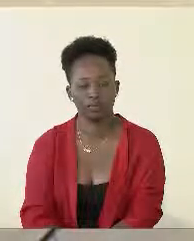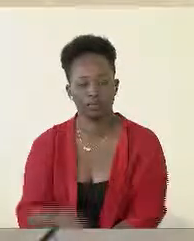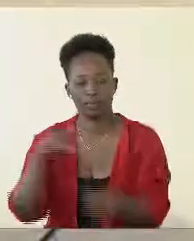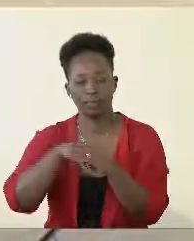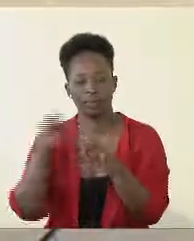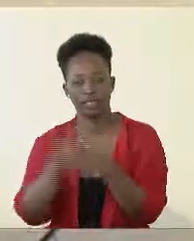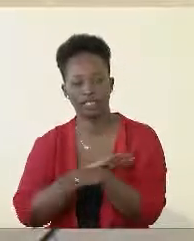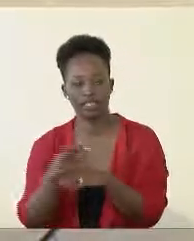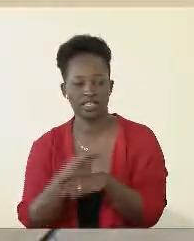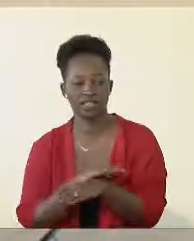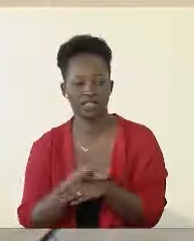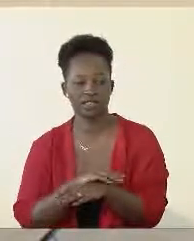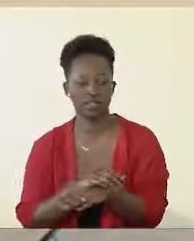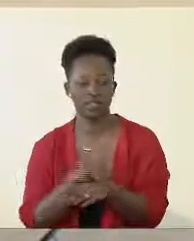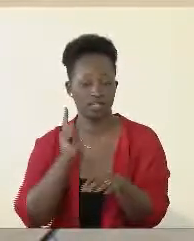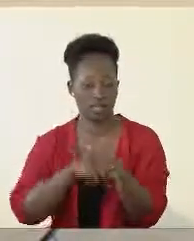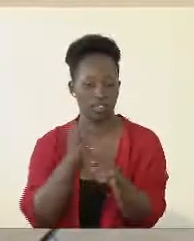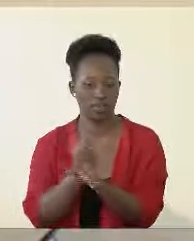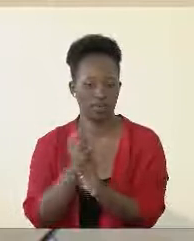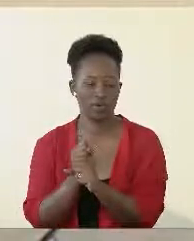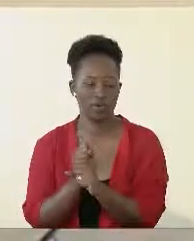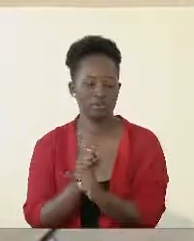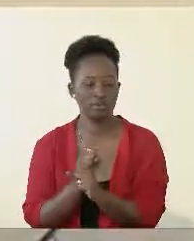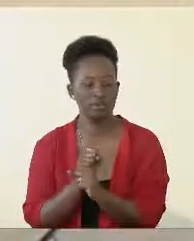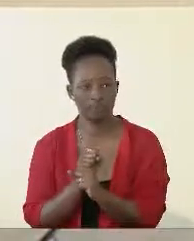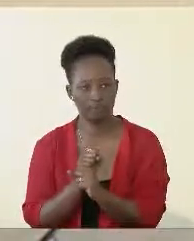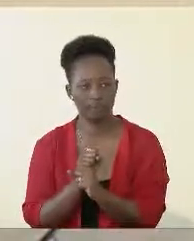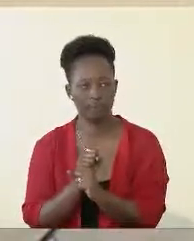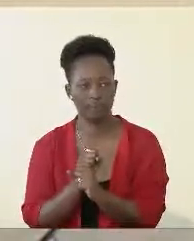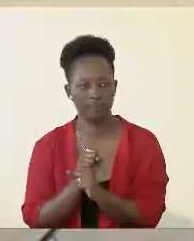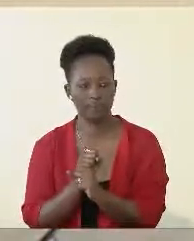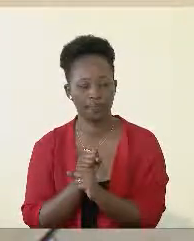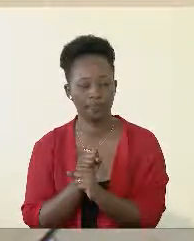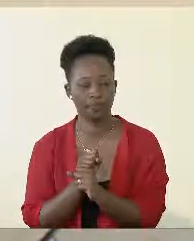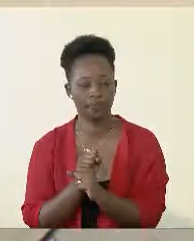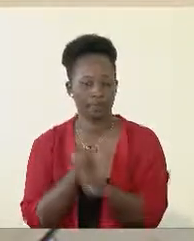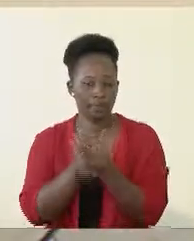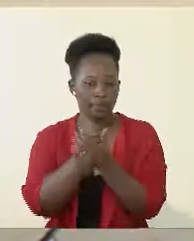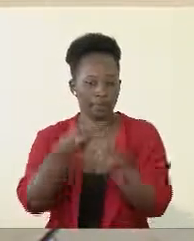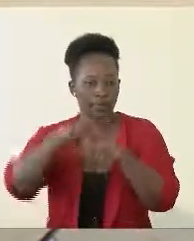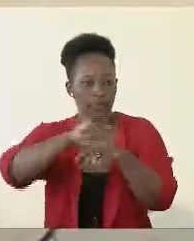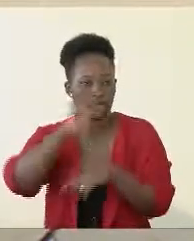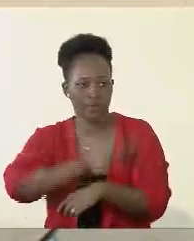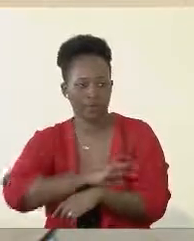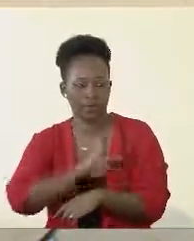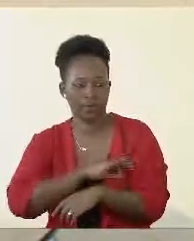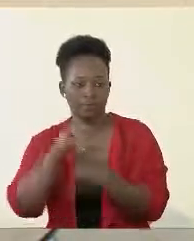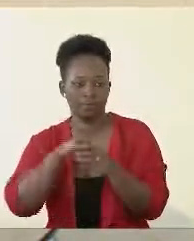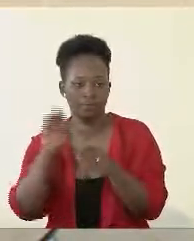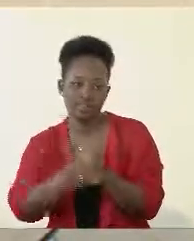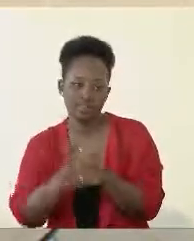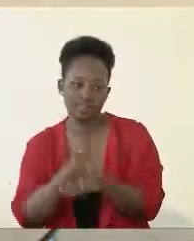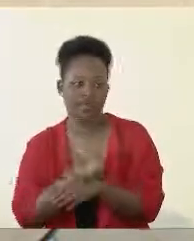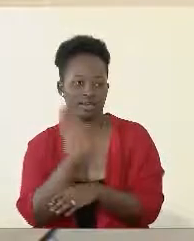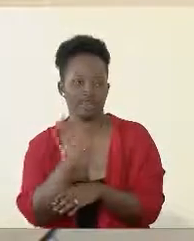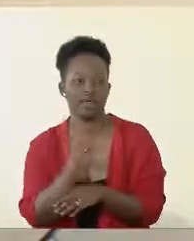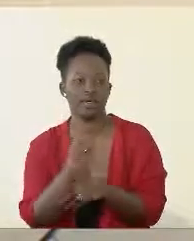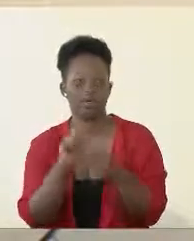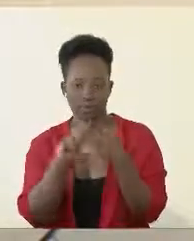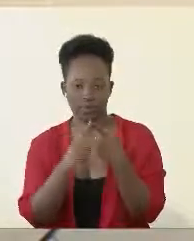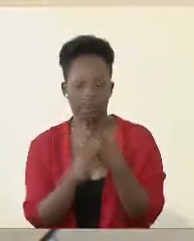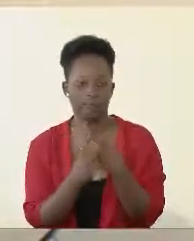the reasons why you would struggle to make your business grow and expand. So one is